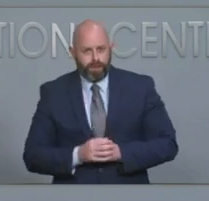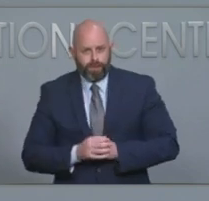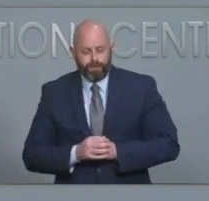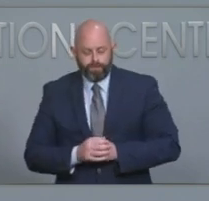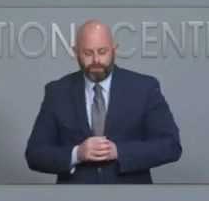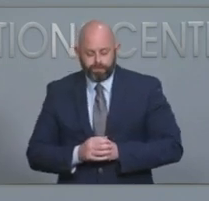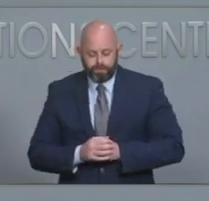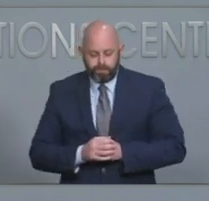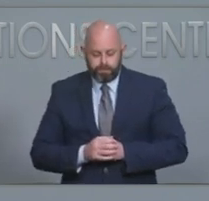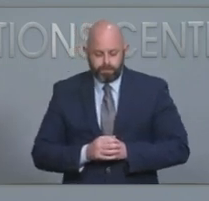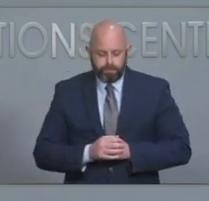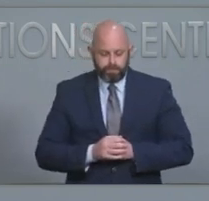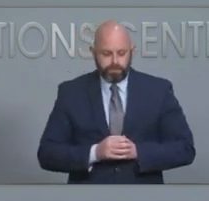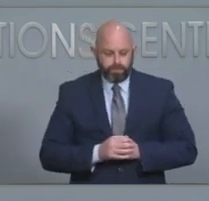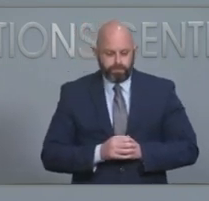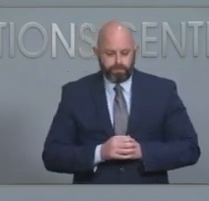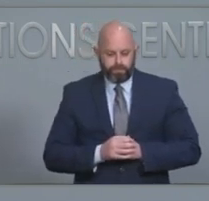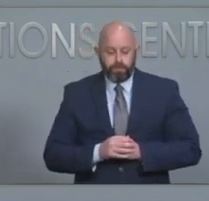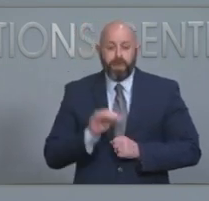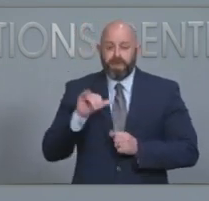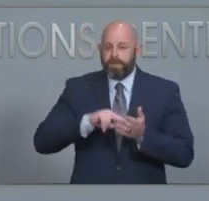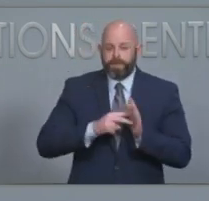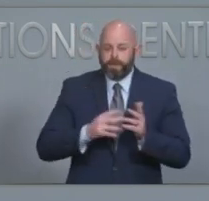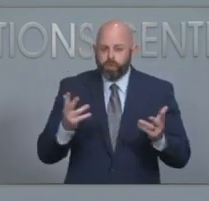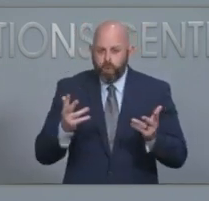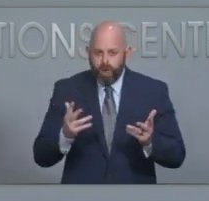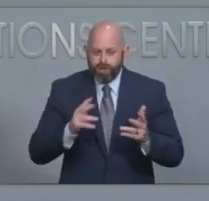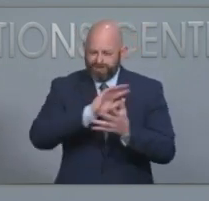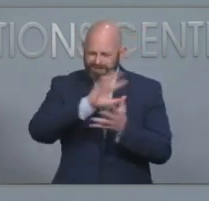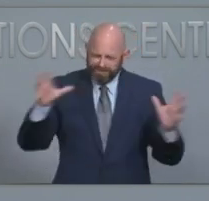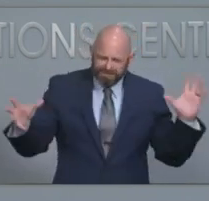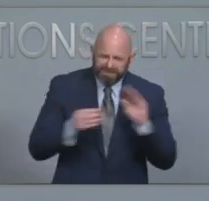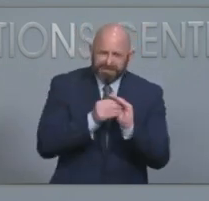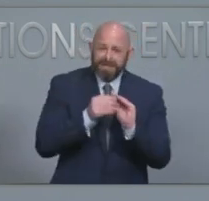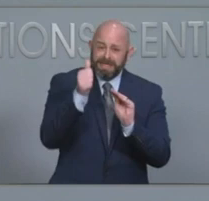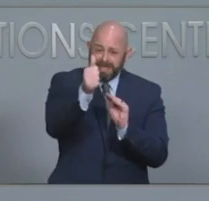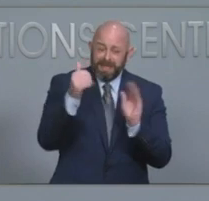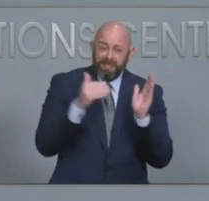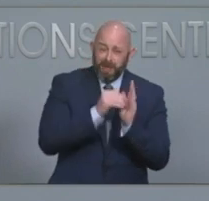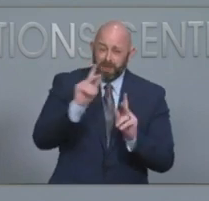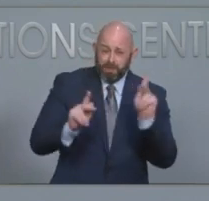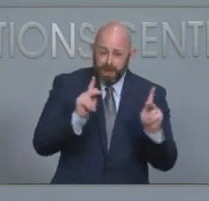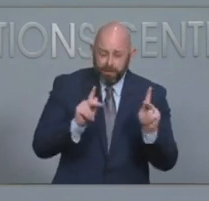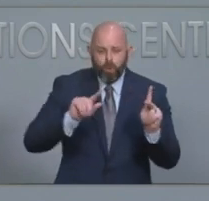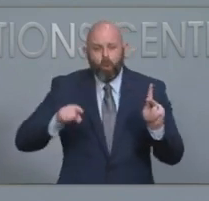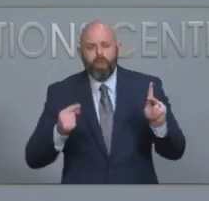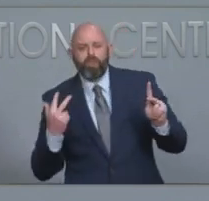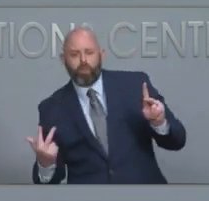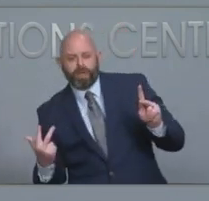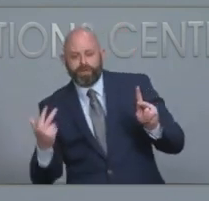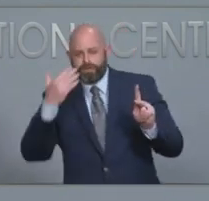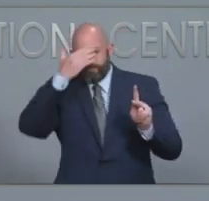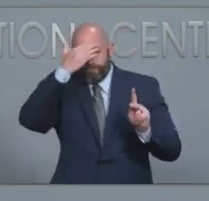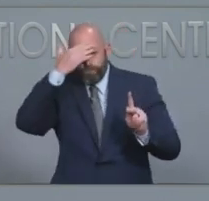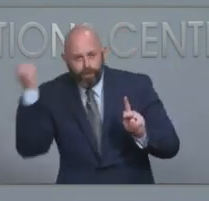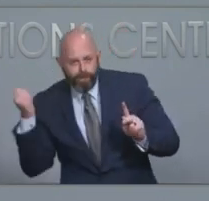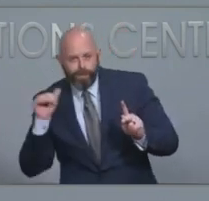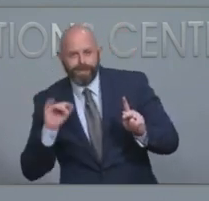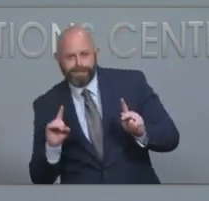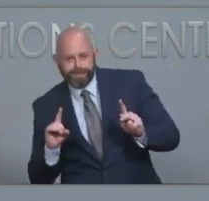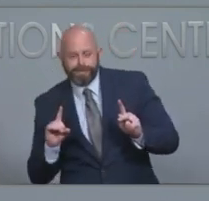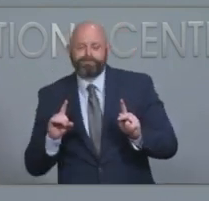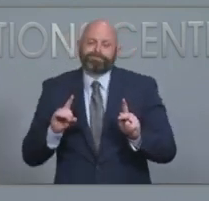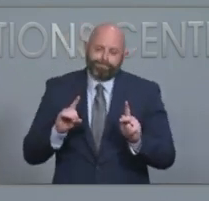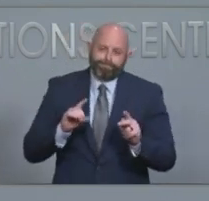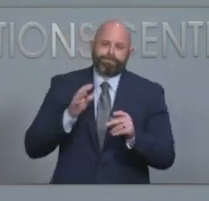other words, only about 3 out of every 10,000 voters had to vote a provisional ballot due to the